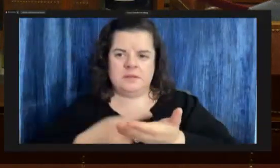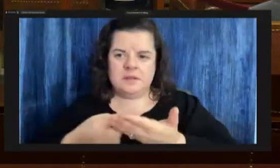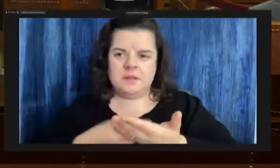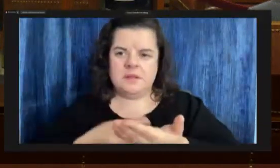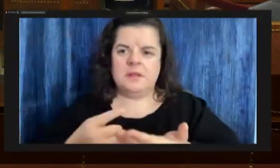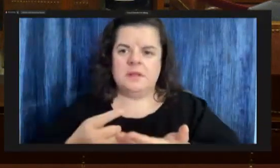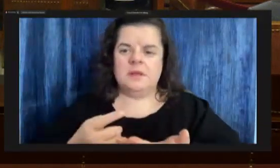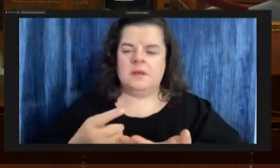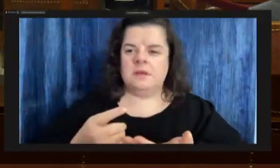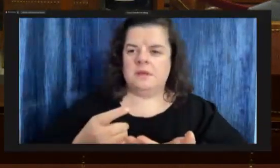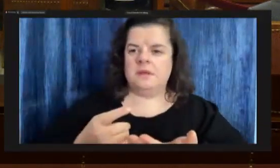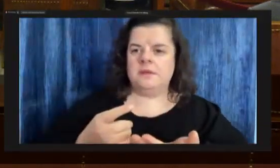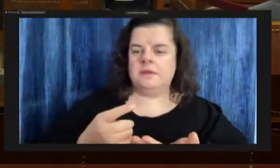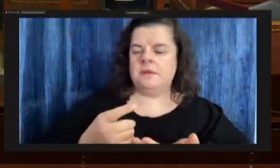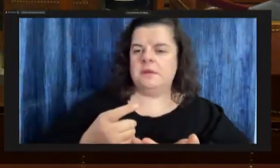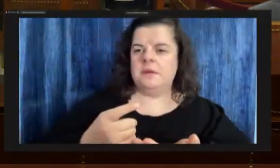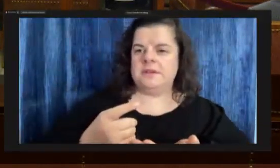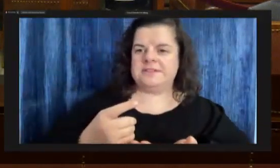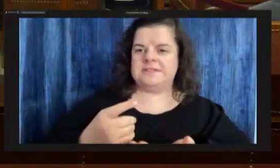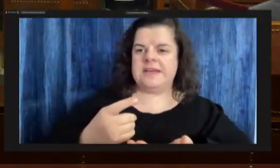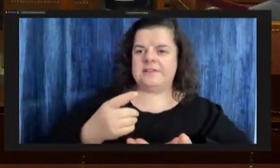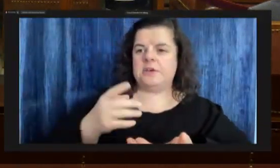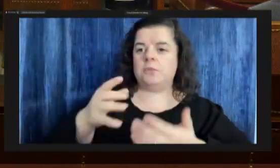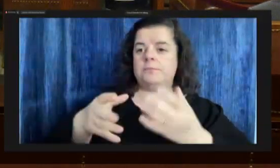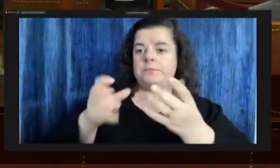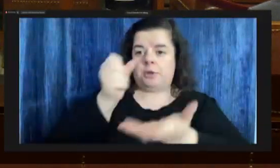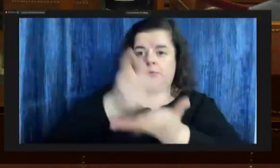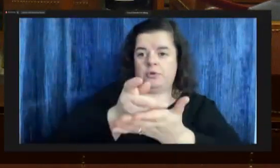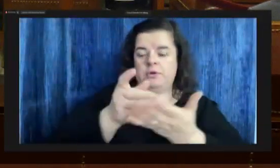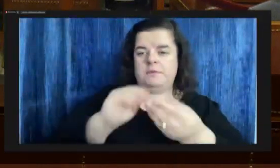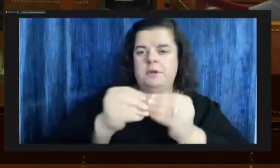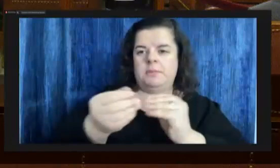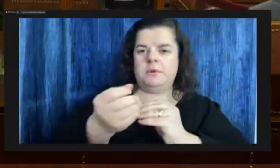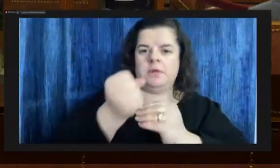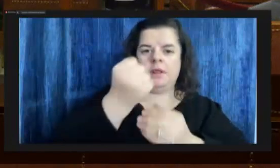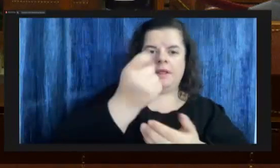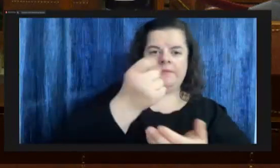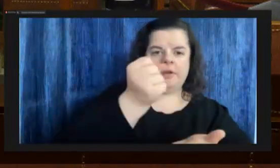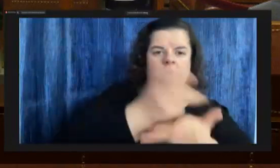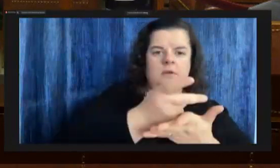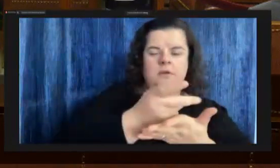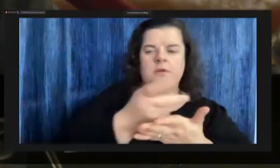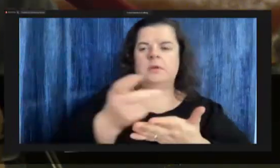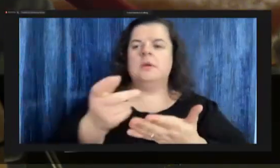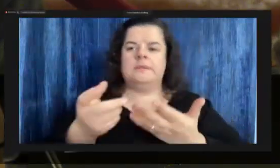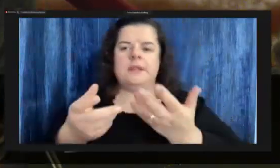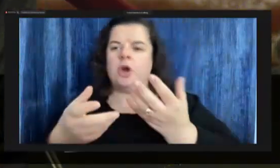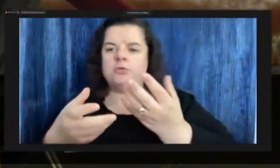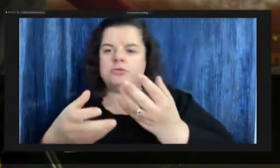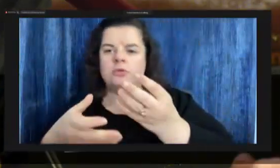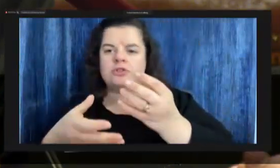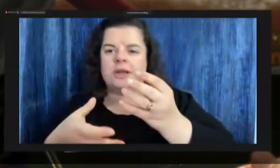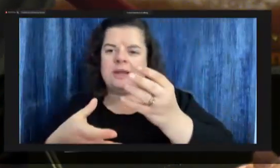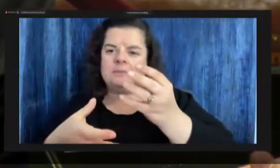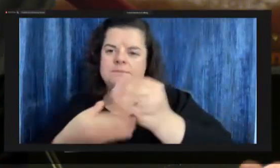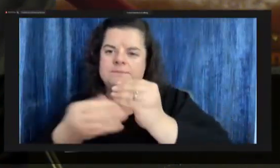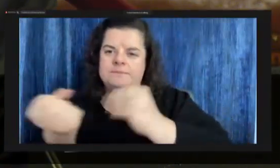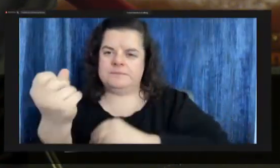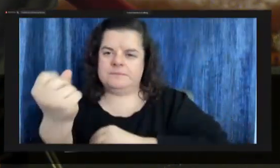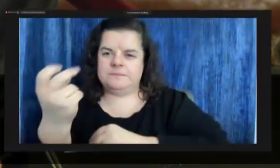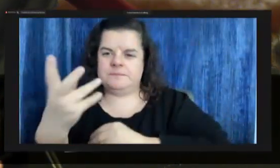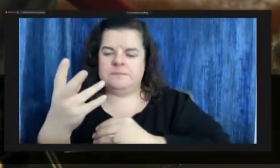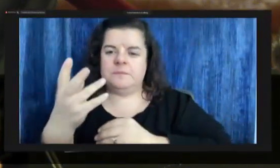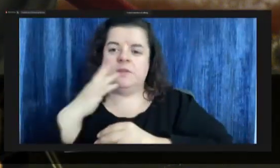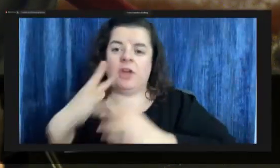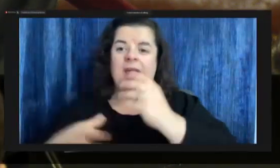Any opposed? Operating Amendment number 11 has been approved. Number 12. Number 12 is to add an editor videographer to the